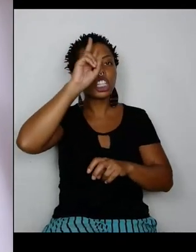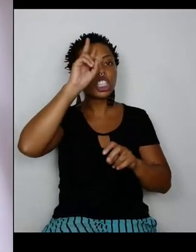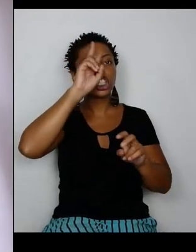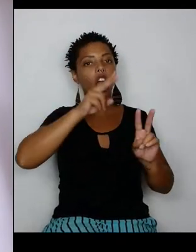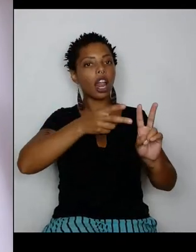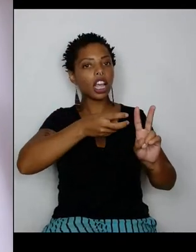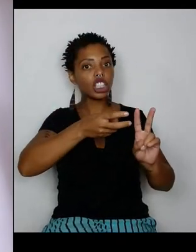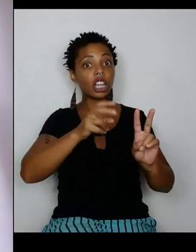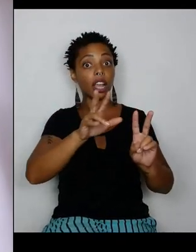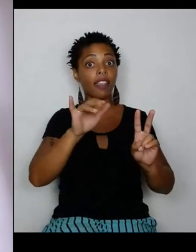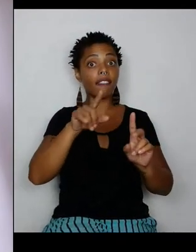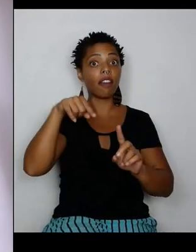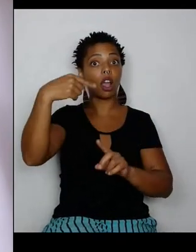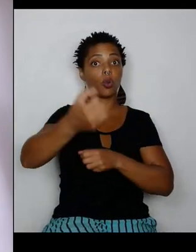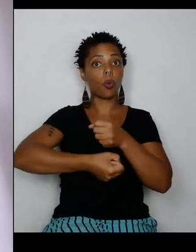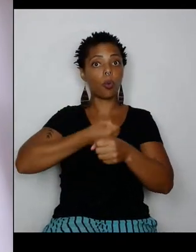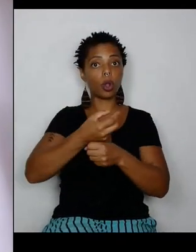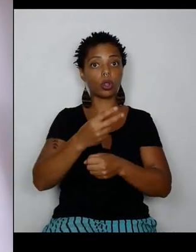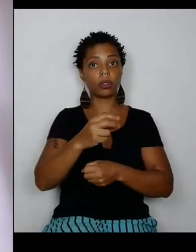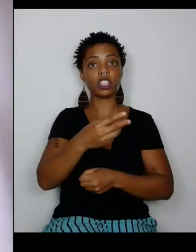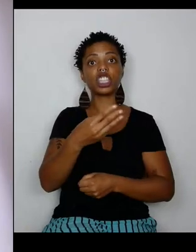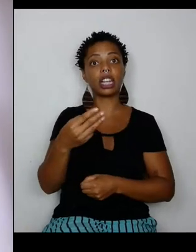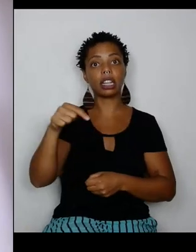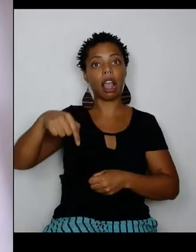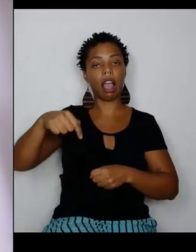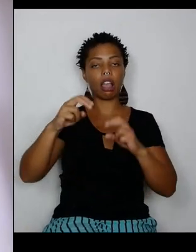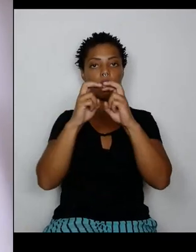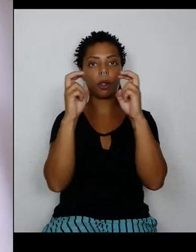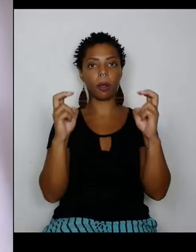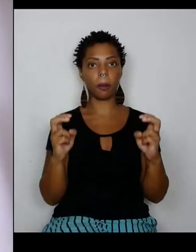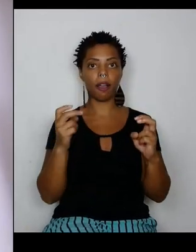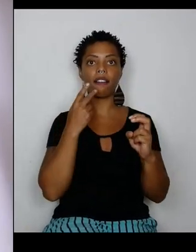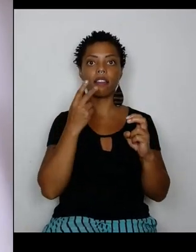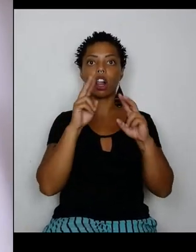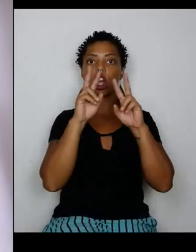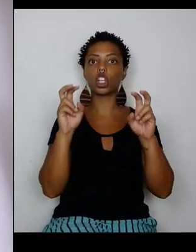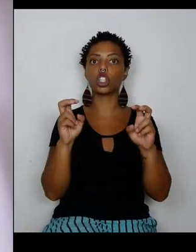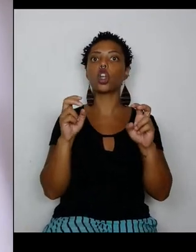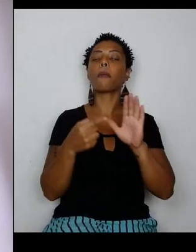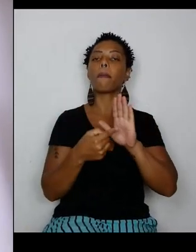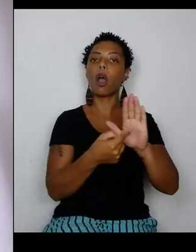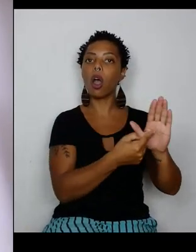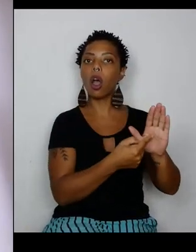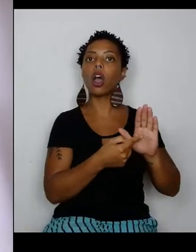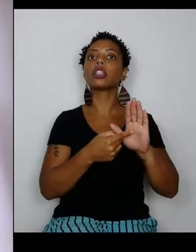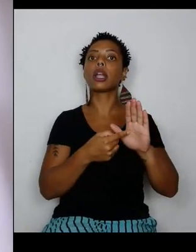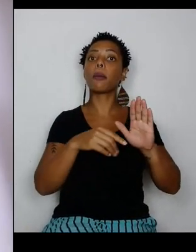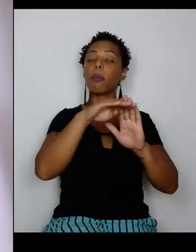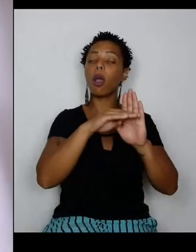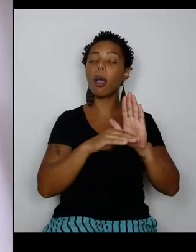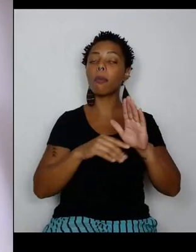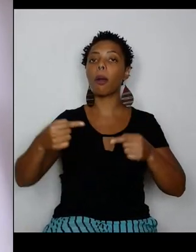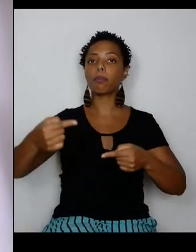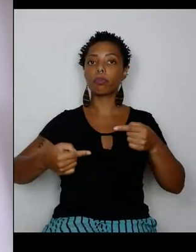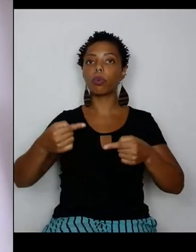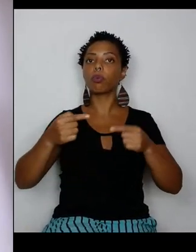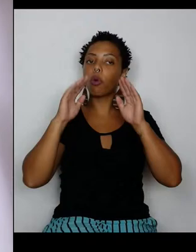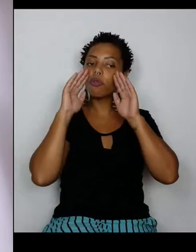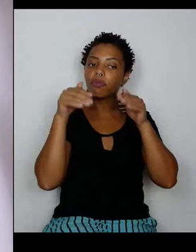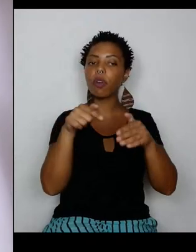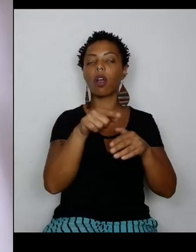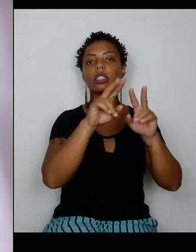stories that will be organized by masp in 2023 a series of exhibitions and public programs